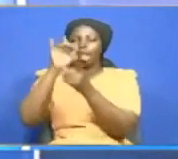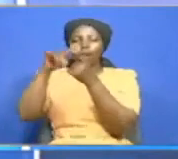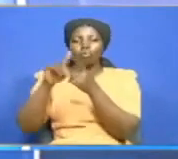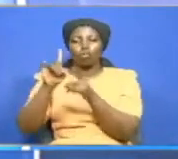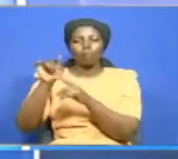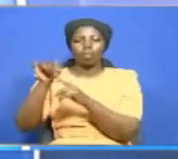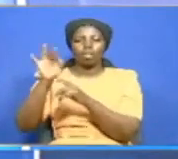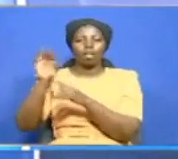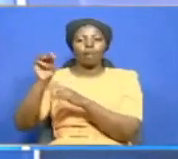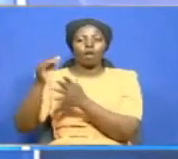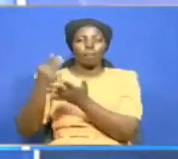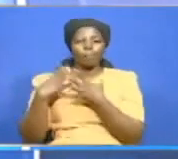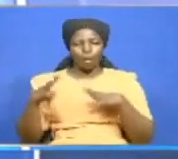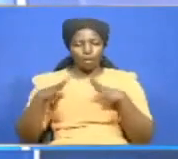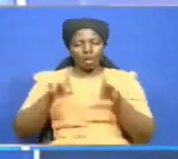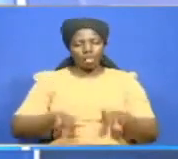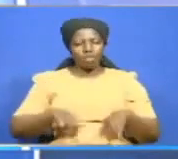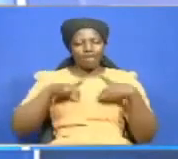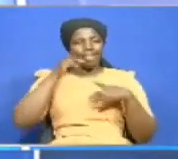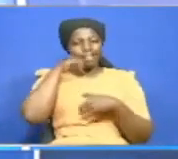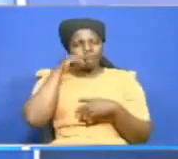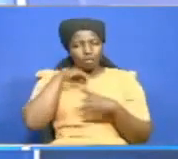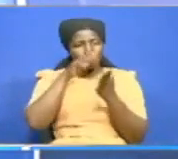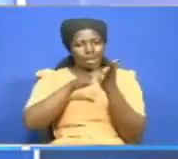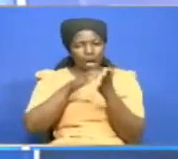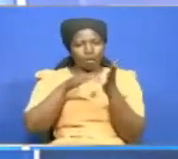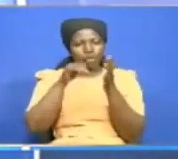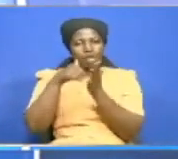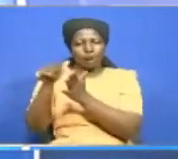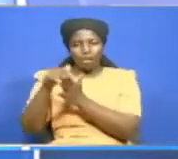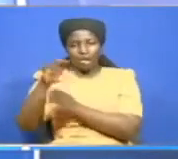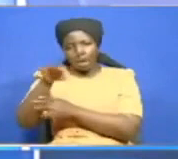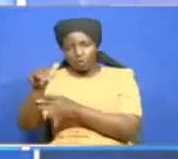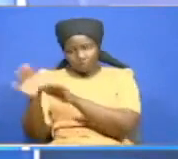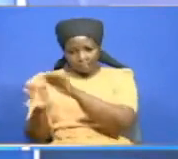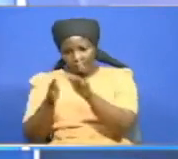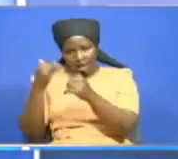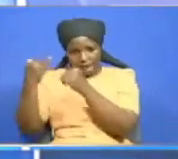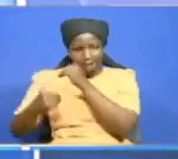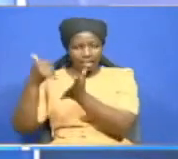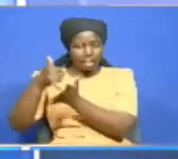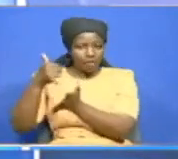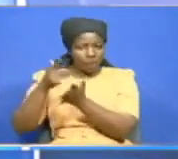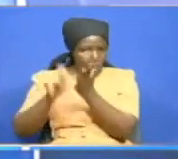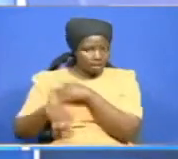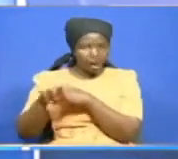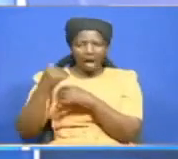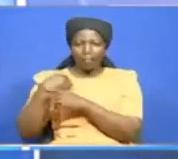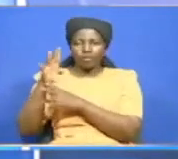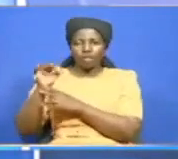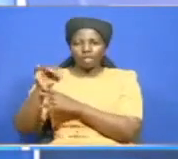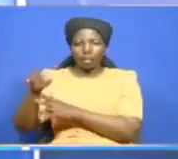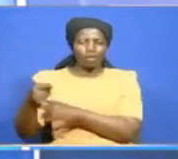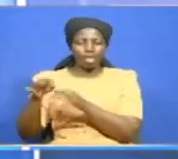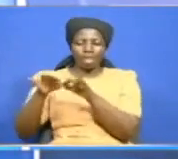million residents of Kitui, Machakos, and Makueni counties. The last phase involves putting 40,000 hectares